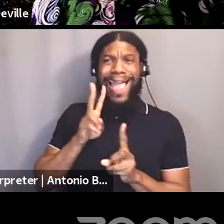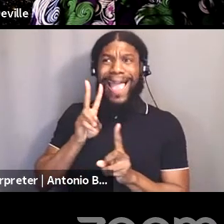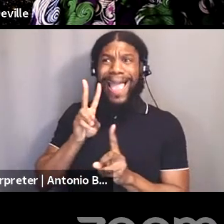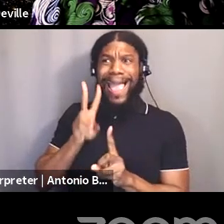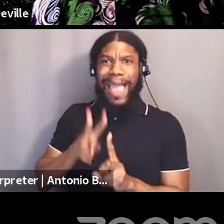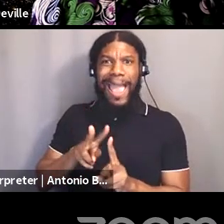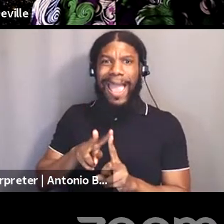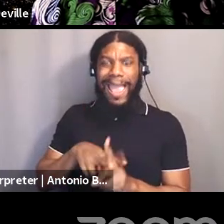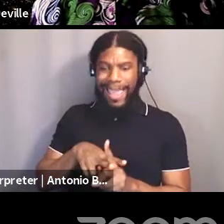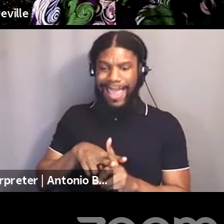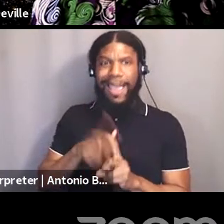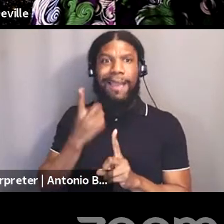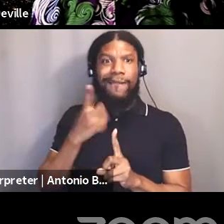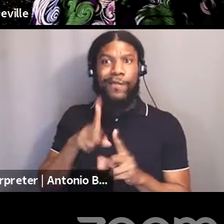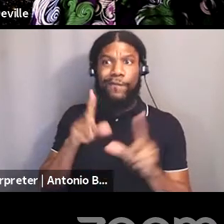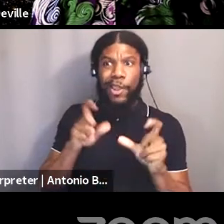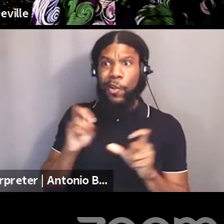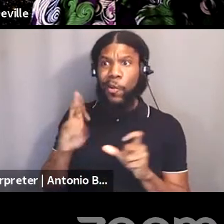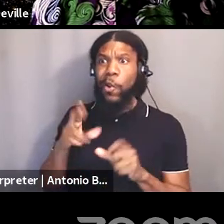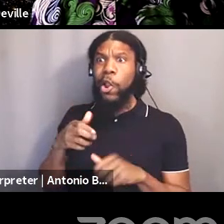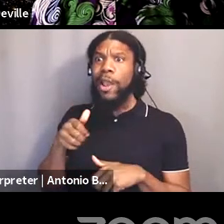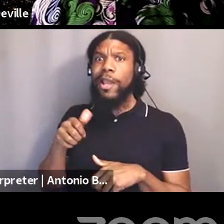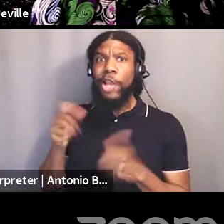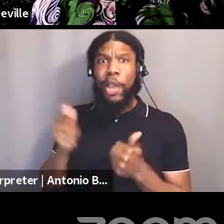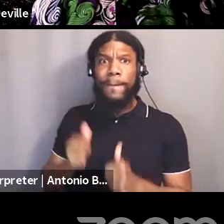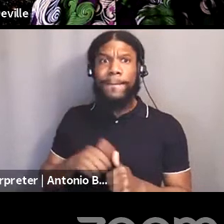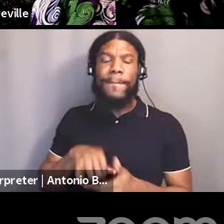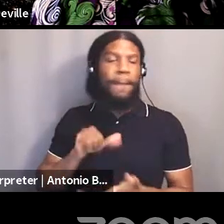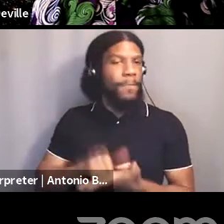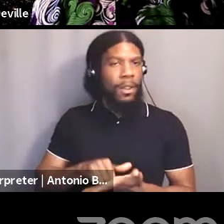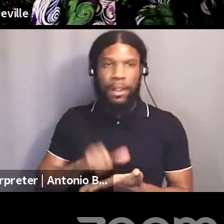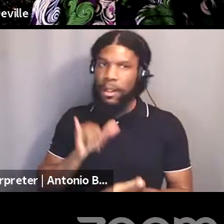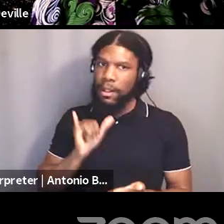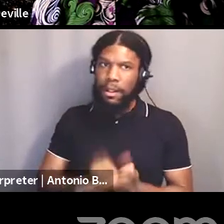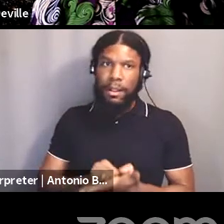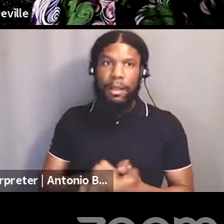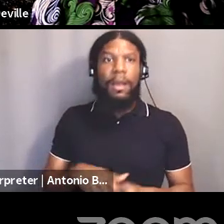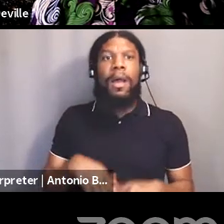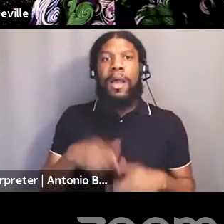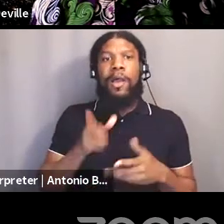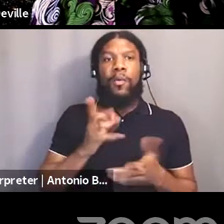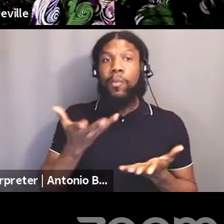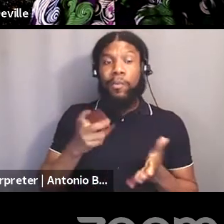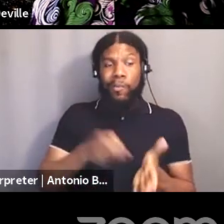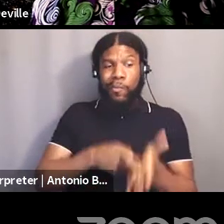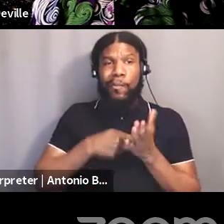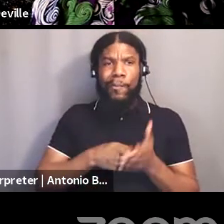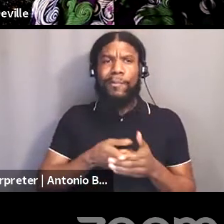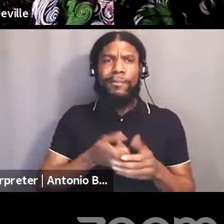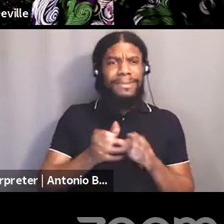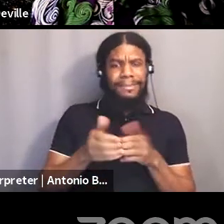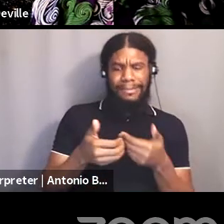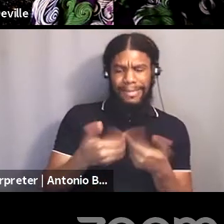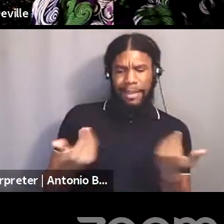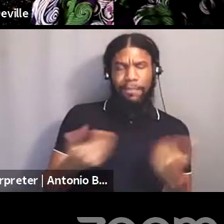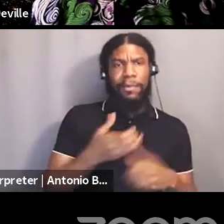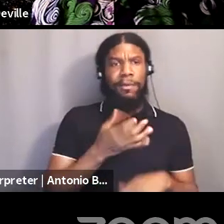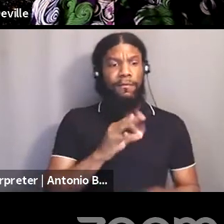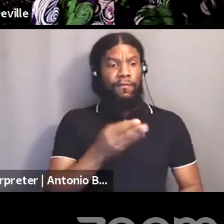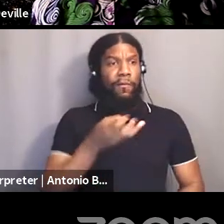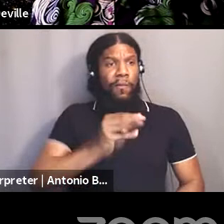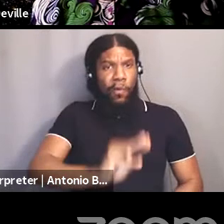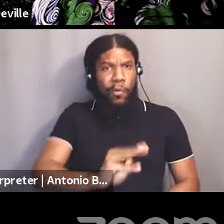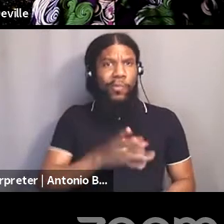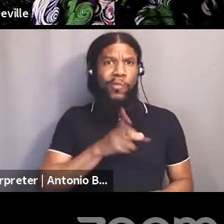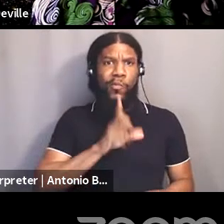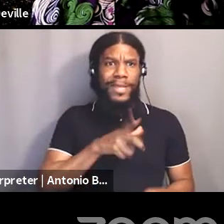photography or sculpture. For me, I have to do it in a form that is like difficult for me to navigate, and that